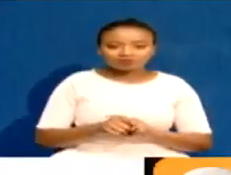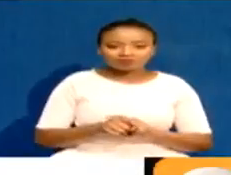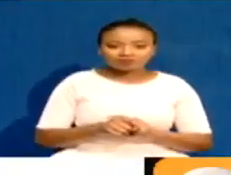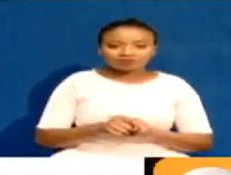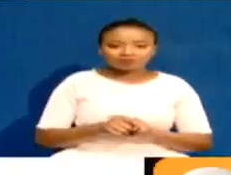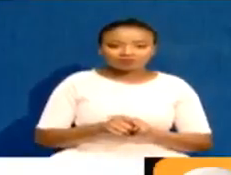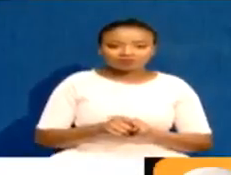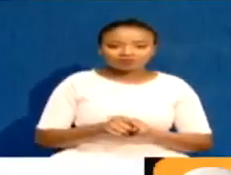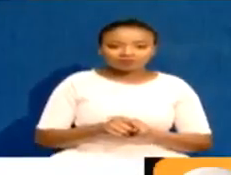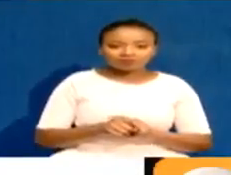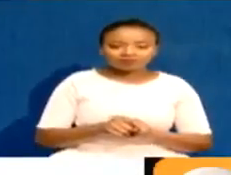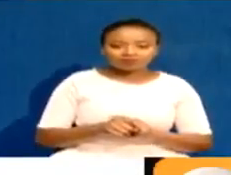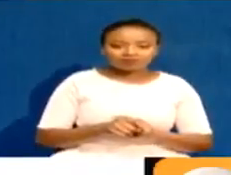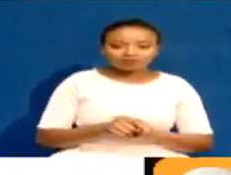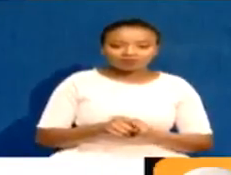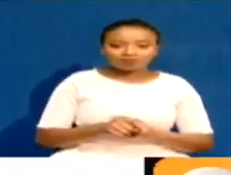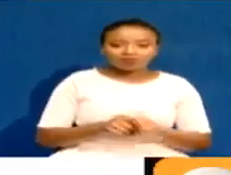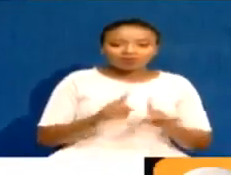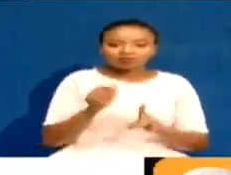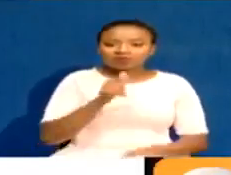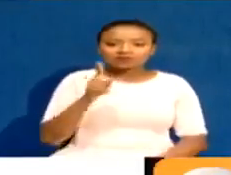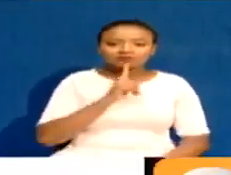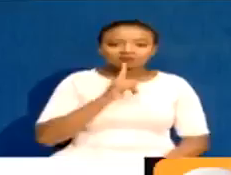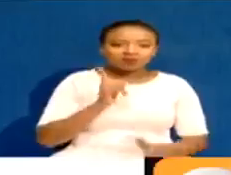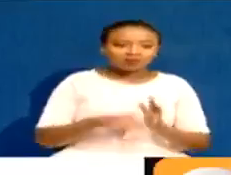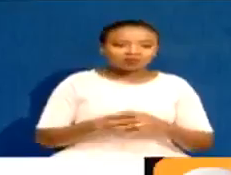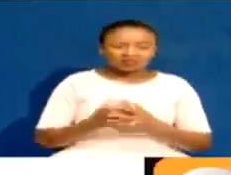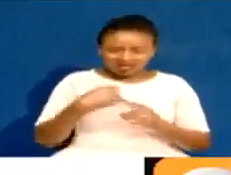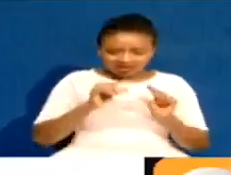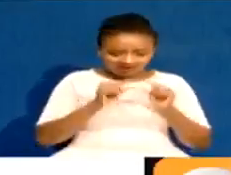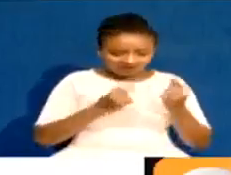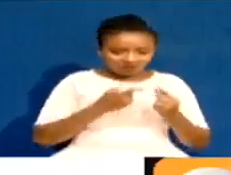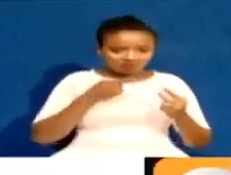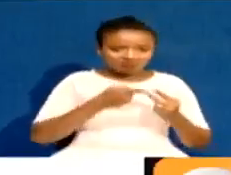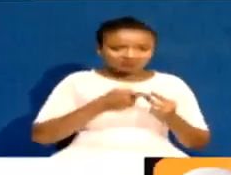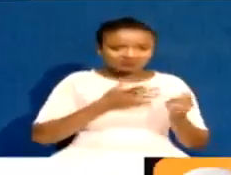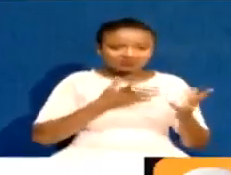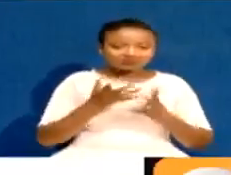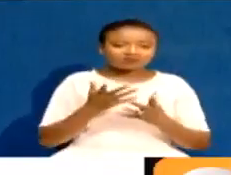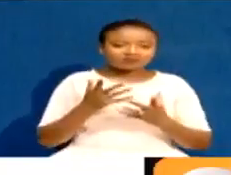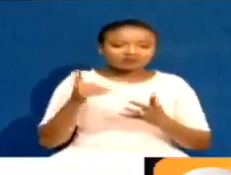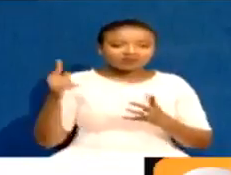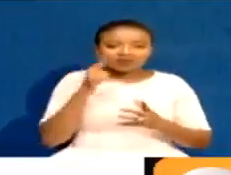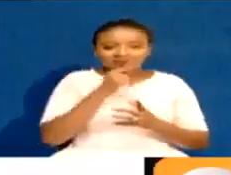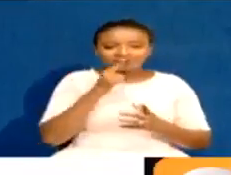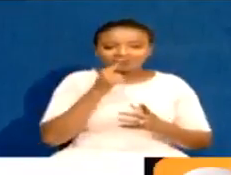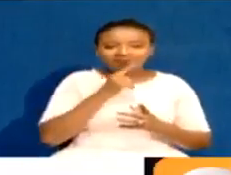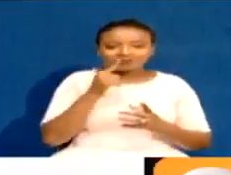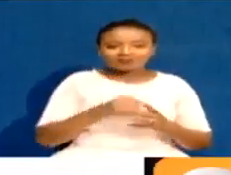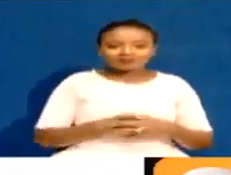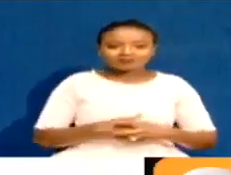walipiga ripoti vile tulielezwa. Wanasema hiko kundi ya watu ilishambulia gari na ilibita hapa. Hata hukuenda